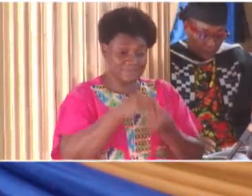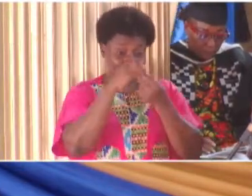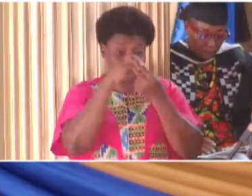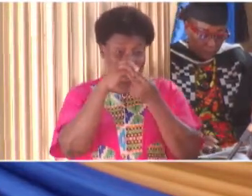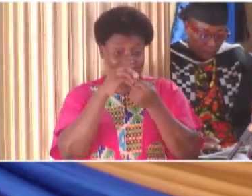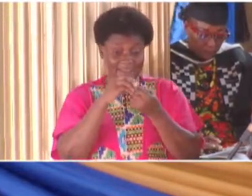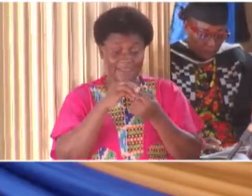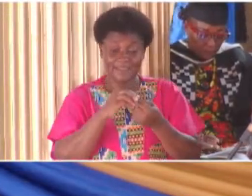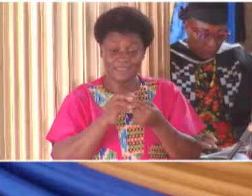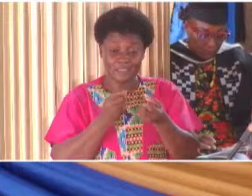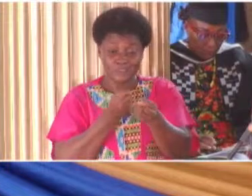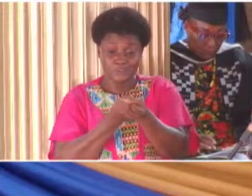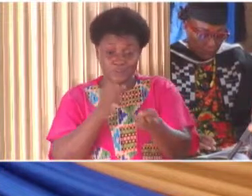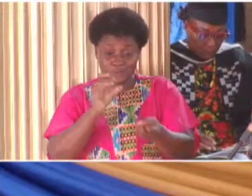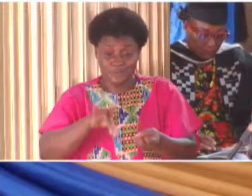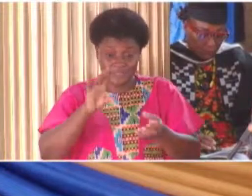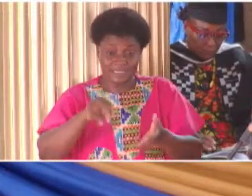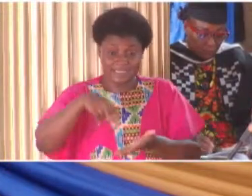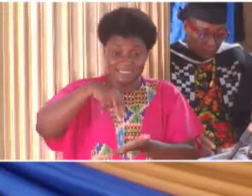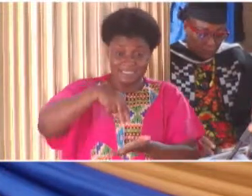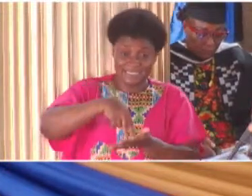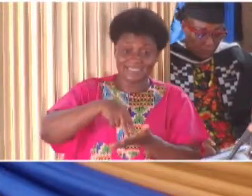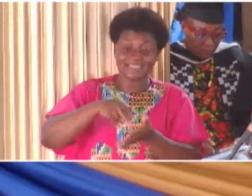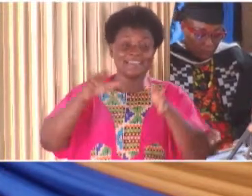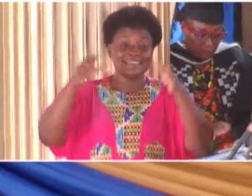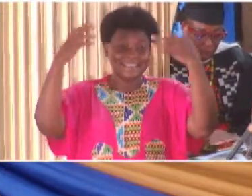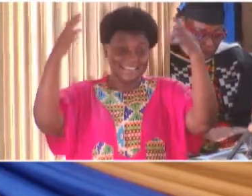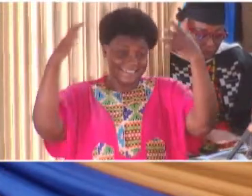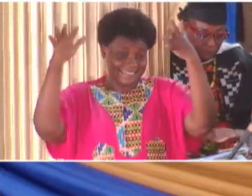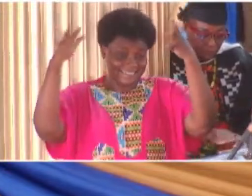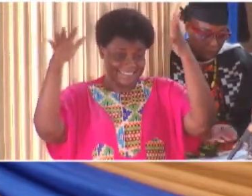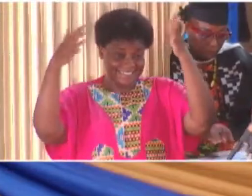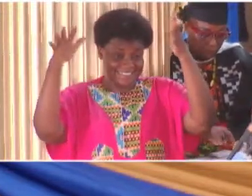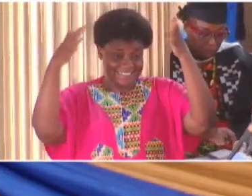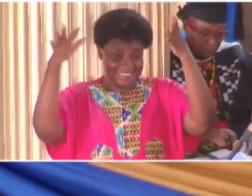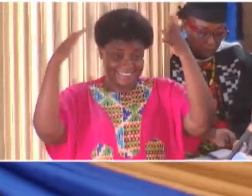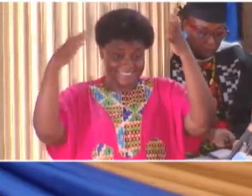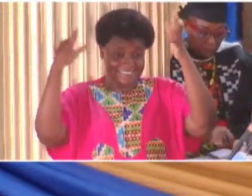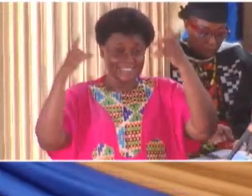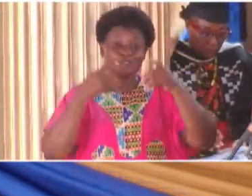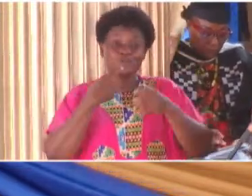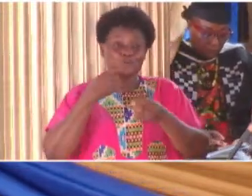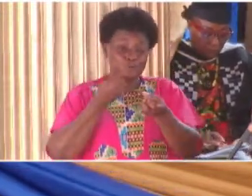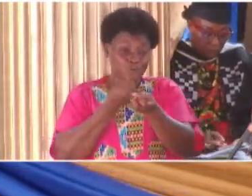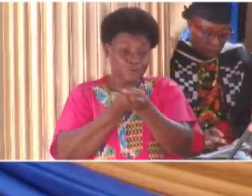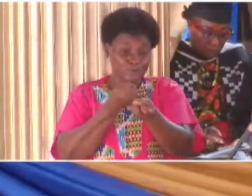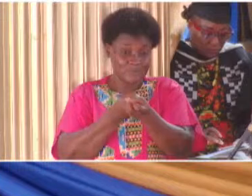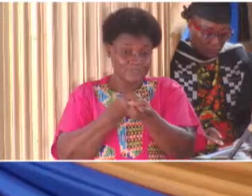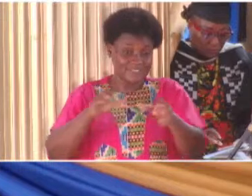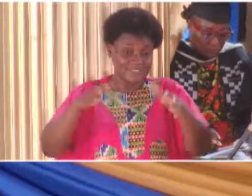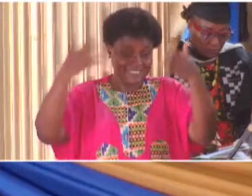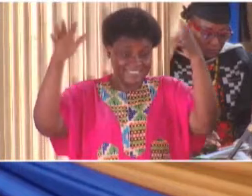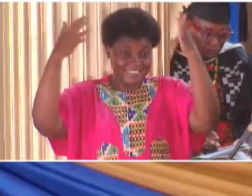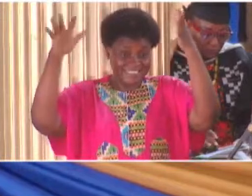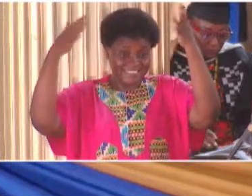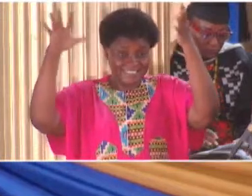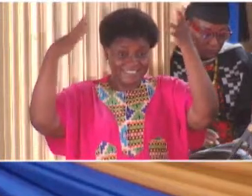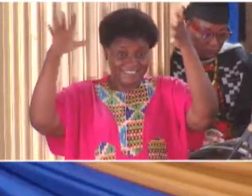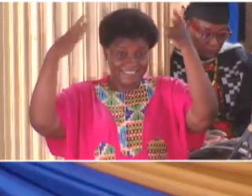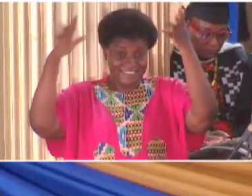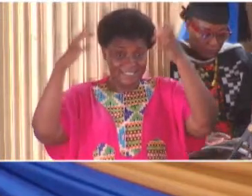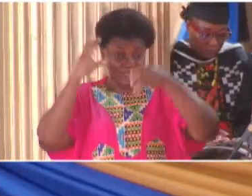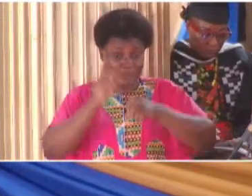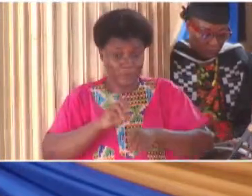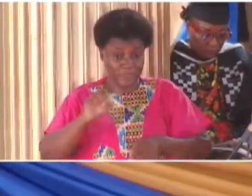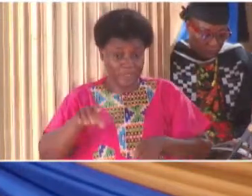funders. Please, let's be upstanding and clap for them. Those who supported and sponsored your education.